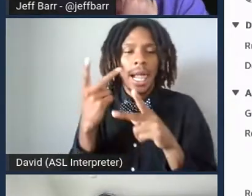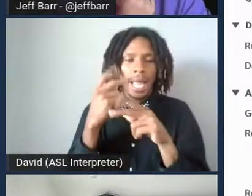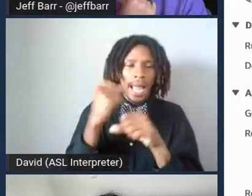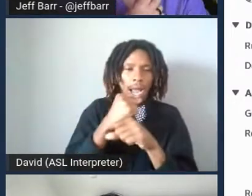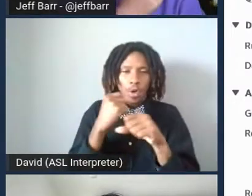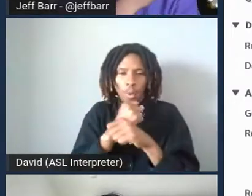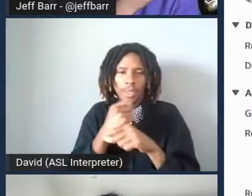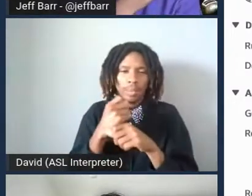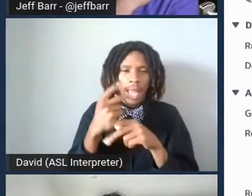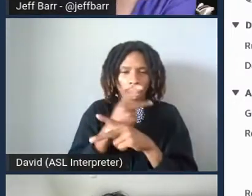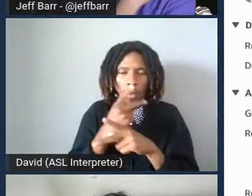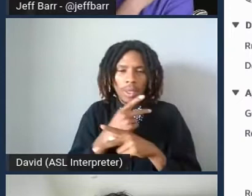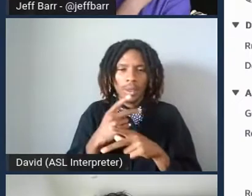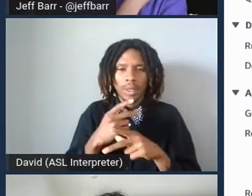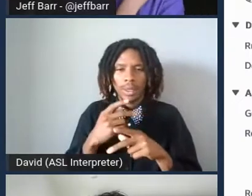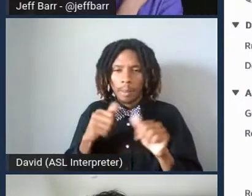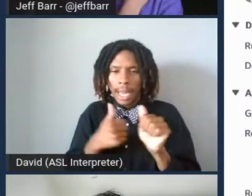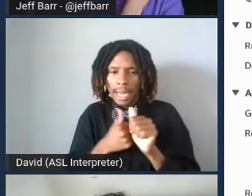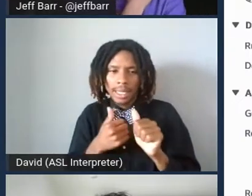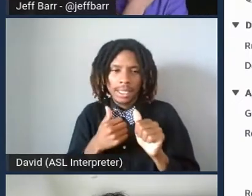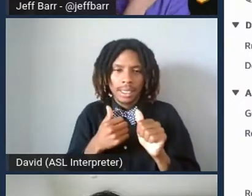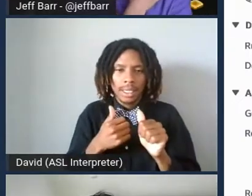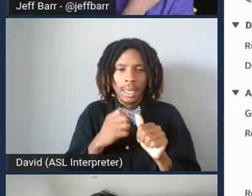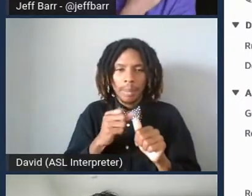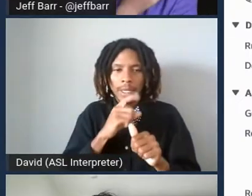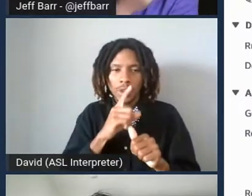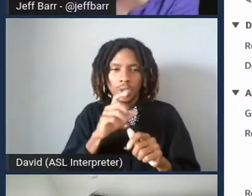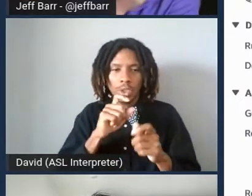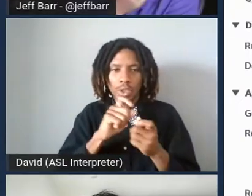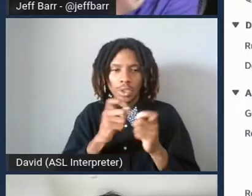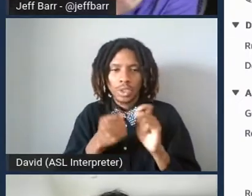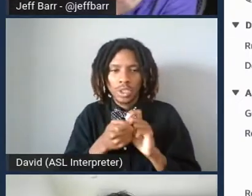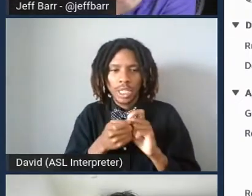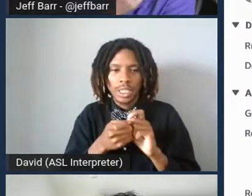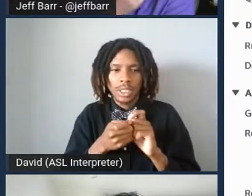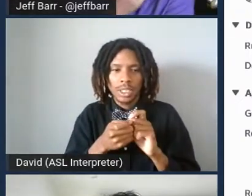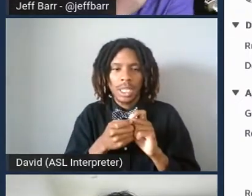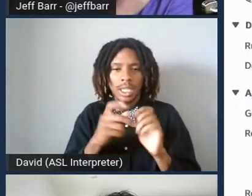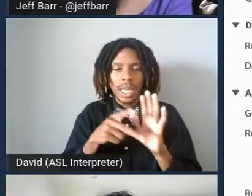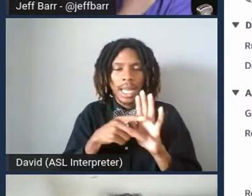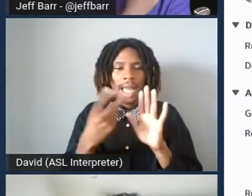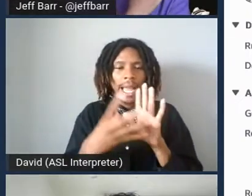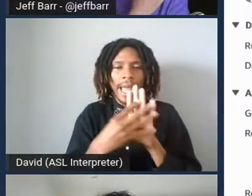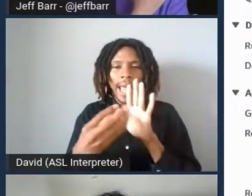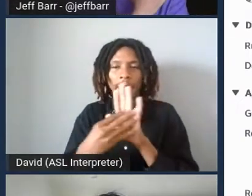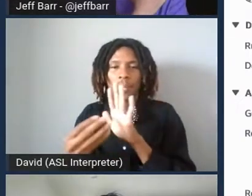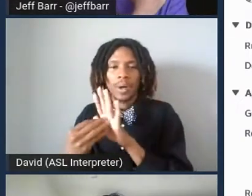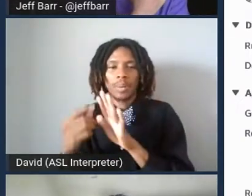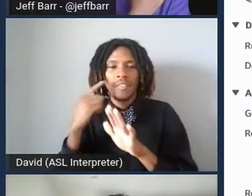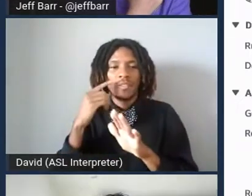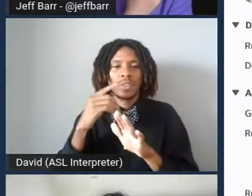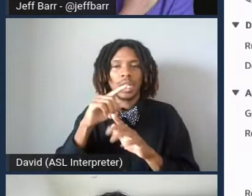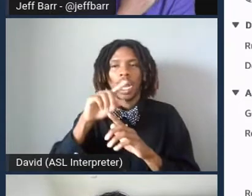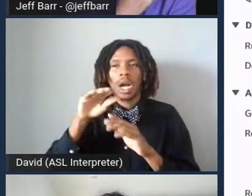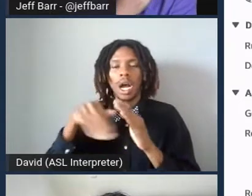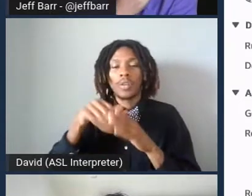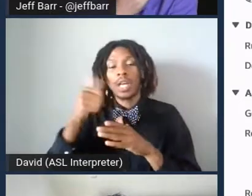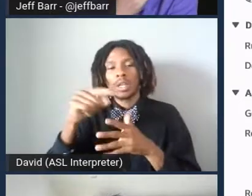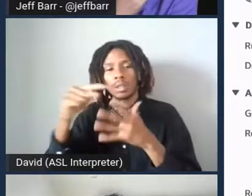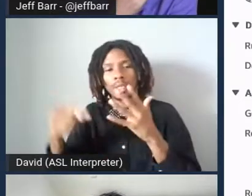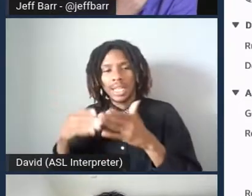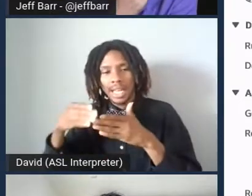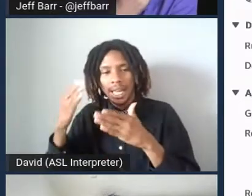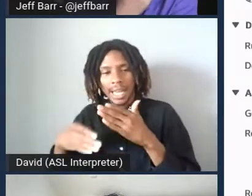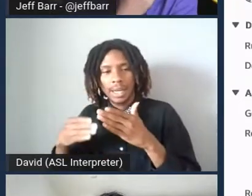will make sure that your change in one endpoint are replicated to all of the other endpoints. And then the